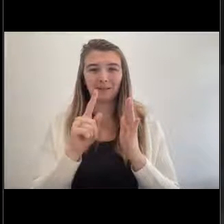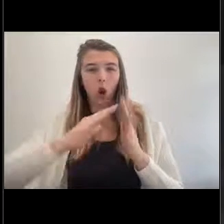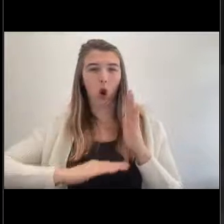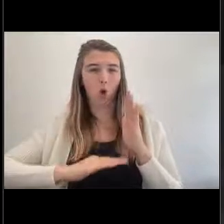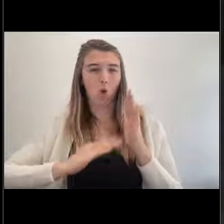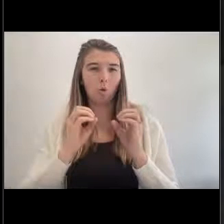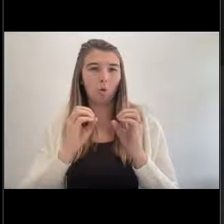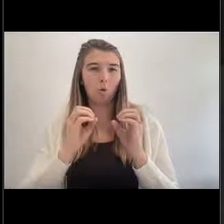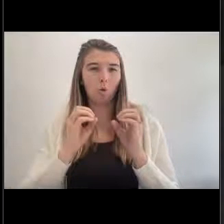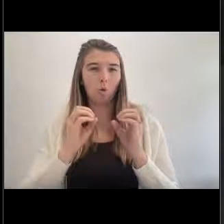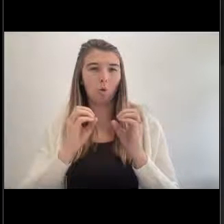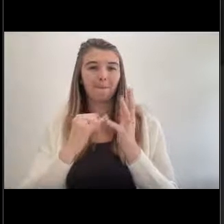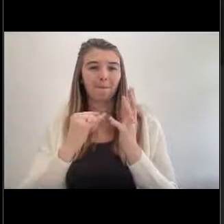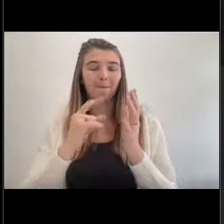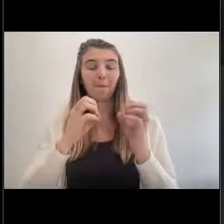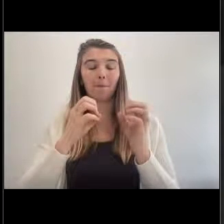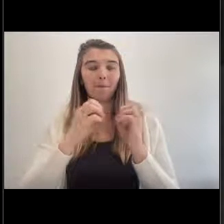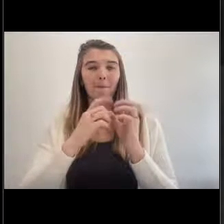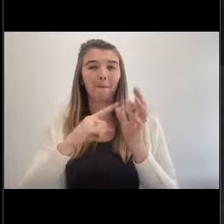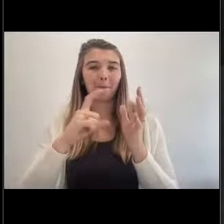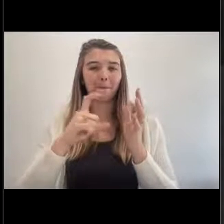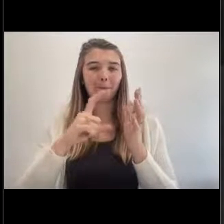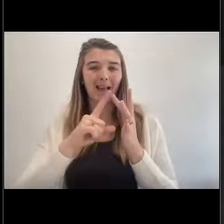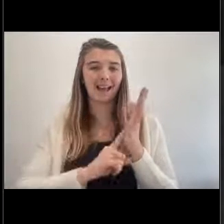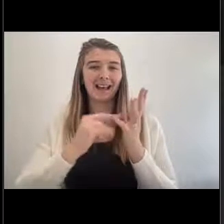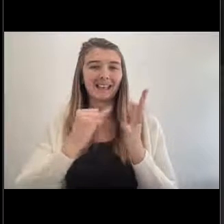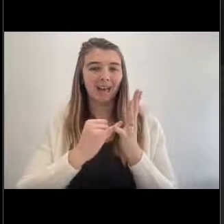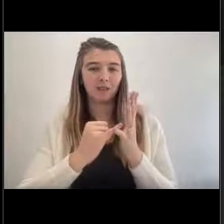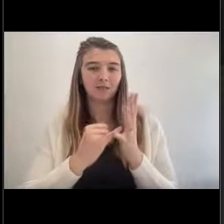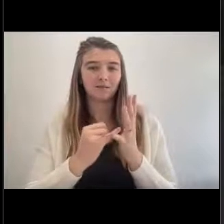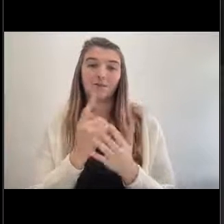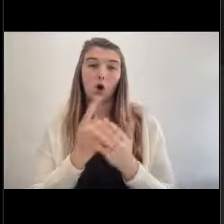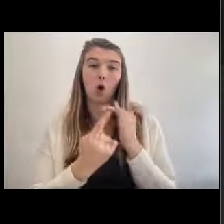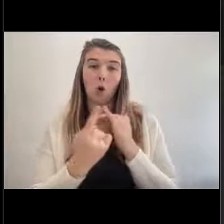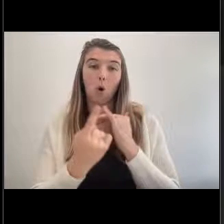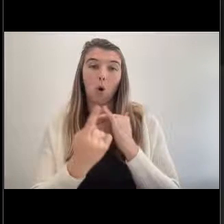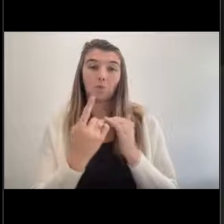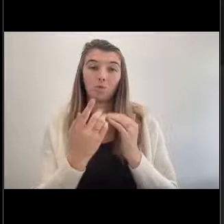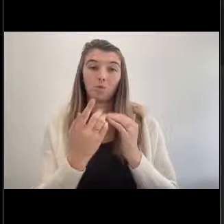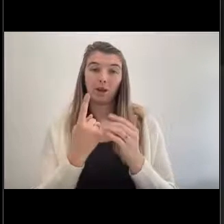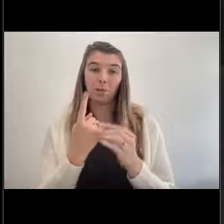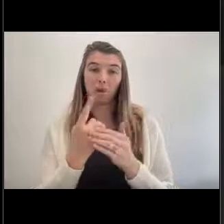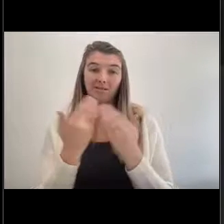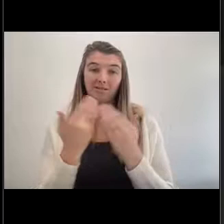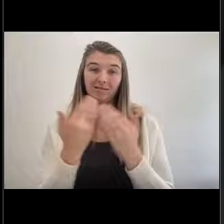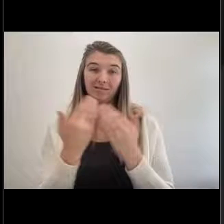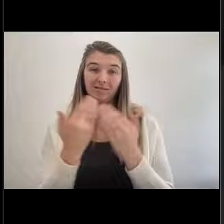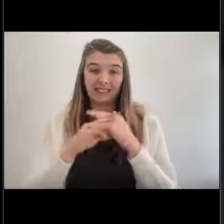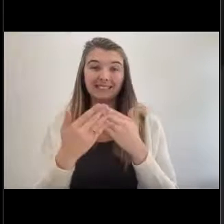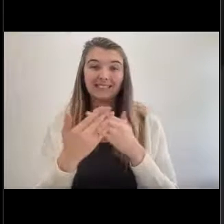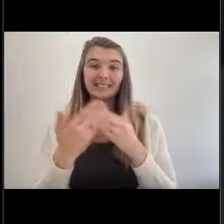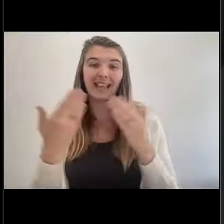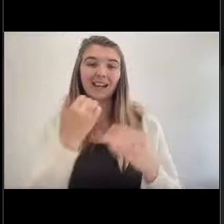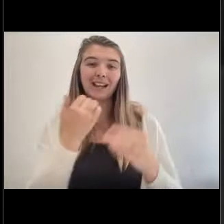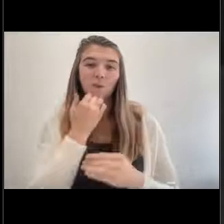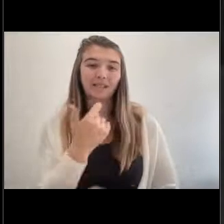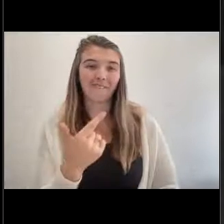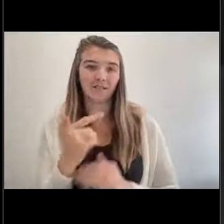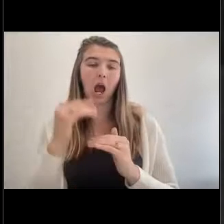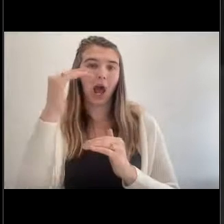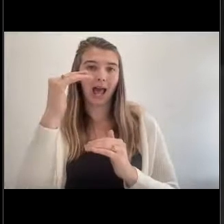be abundant in 1 day, so day 7 of our amorphous or low crystallinity PET samples. And we also found that in the other